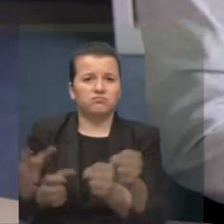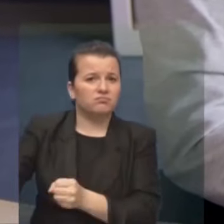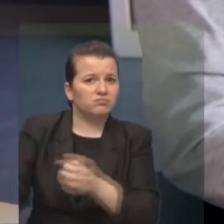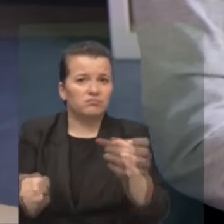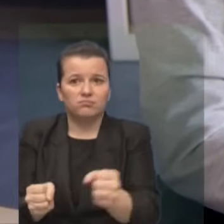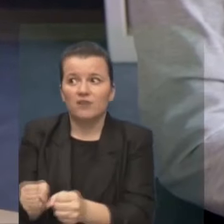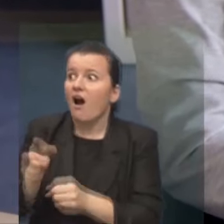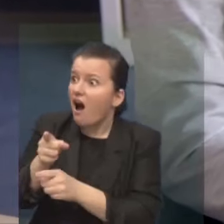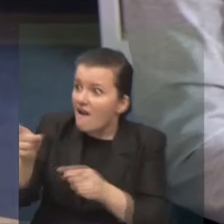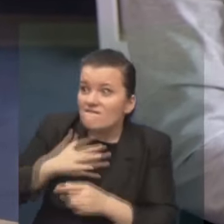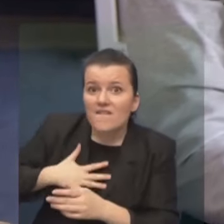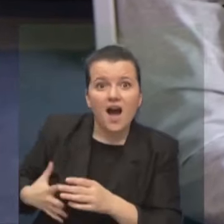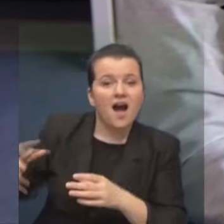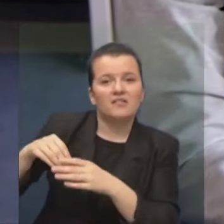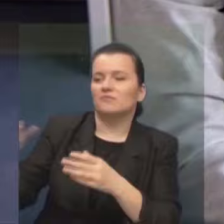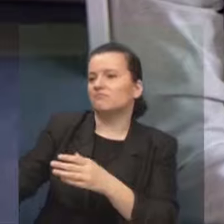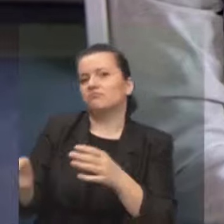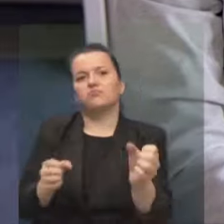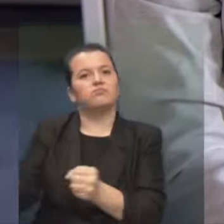with common values.